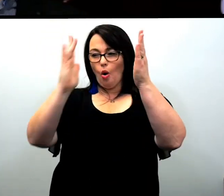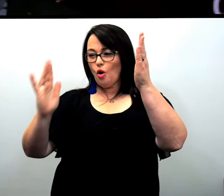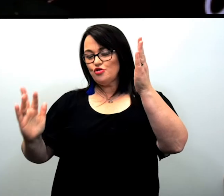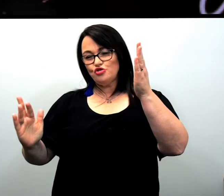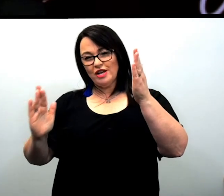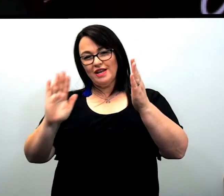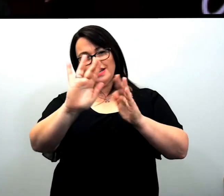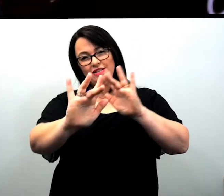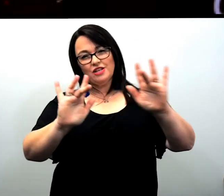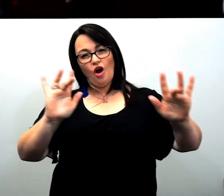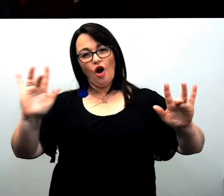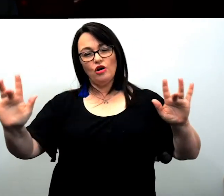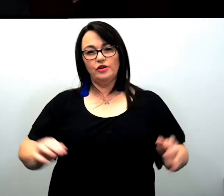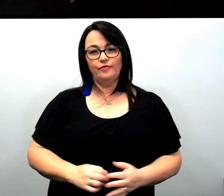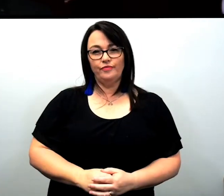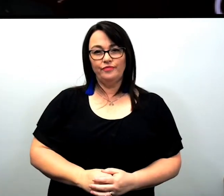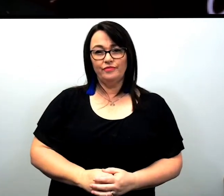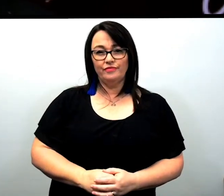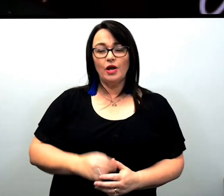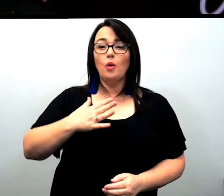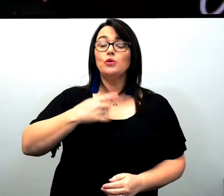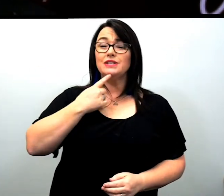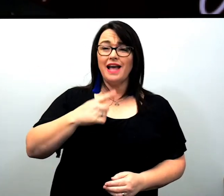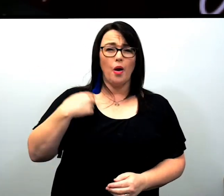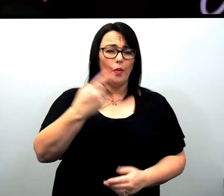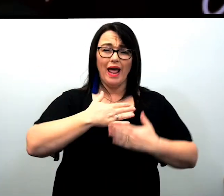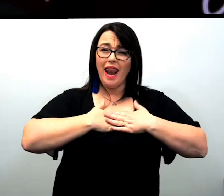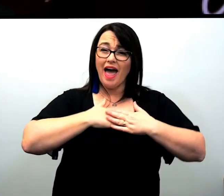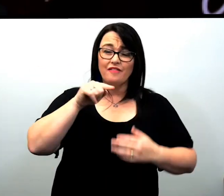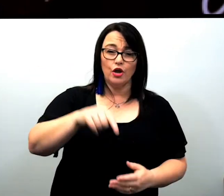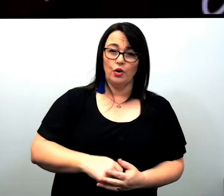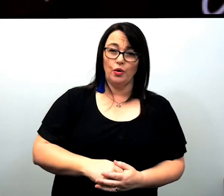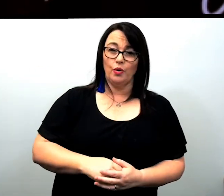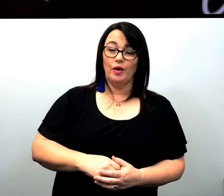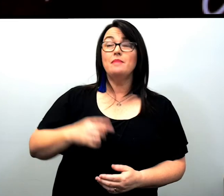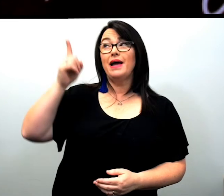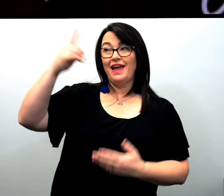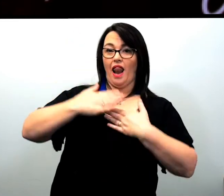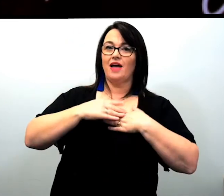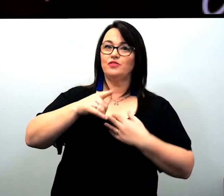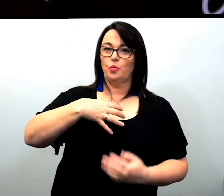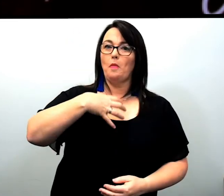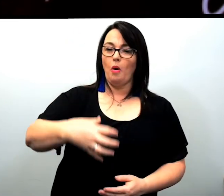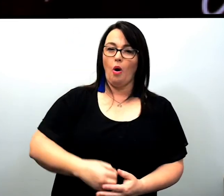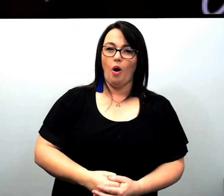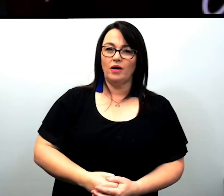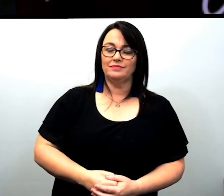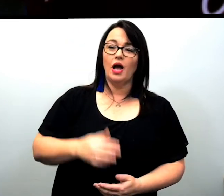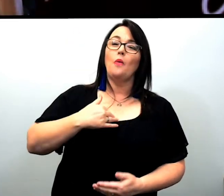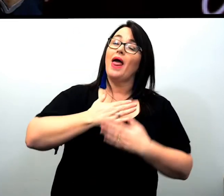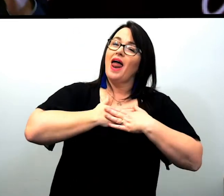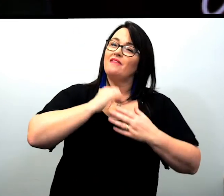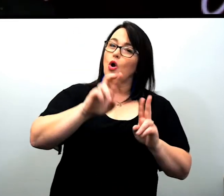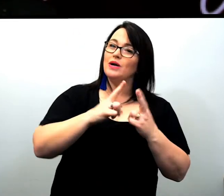how much we love you. God loves you even more. We love your pastors, Pastor Sam and Kathy and the whole team.